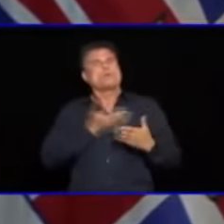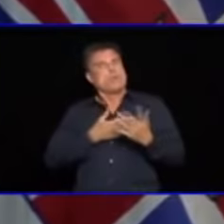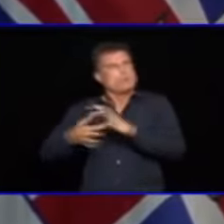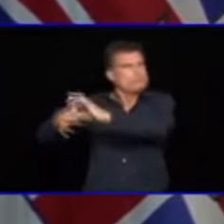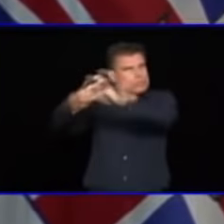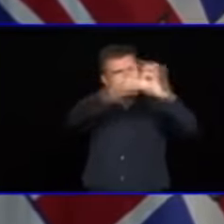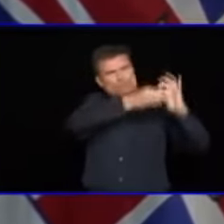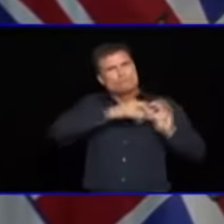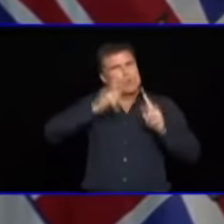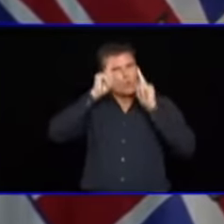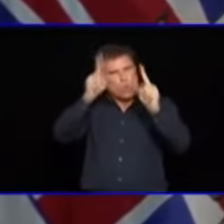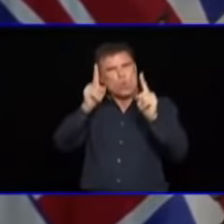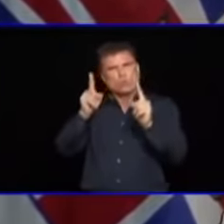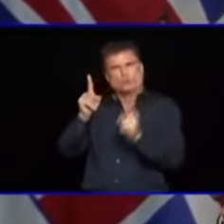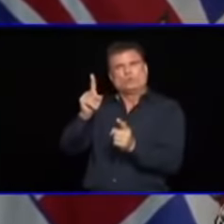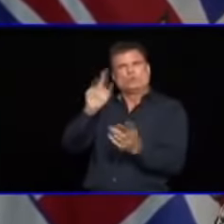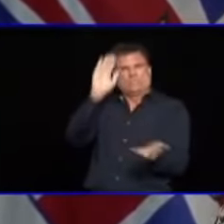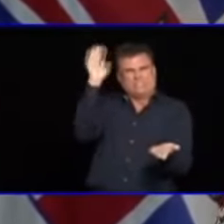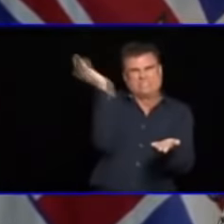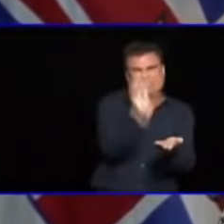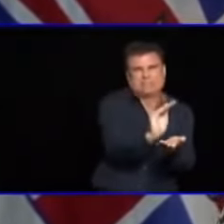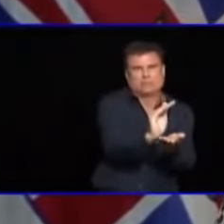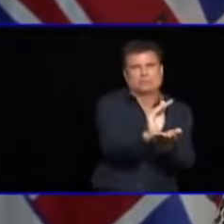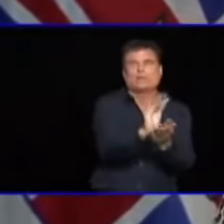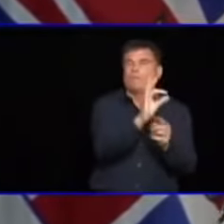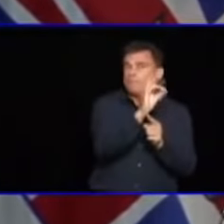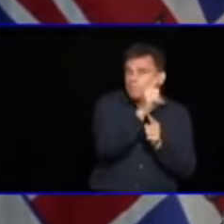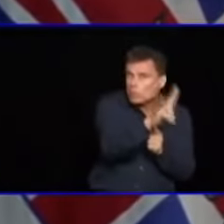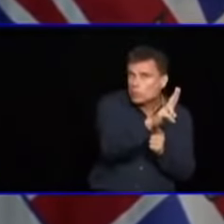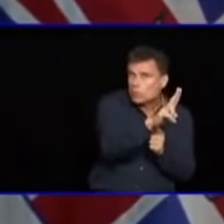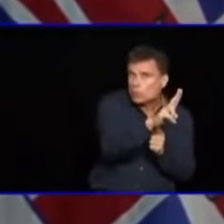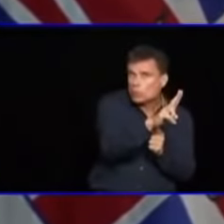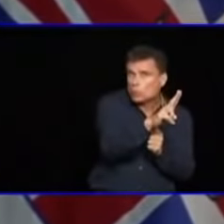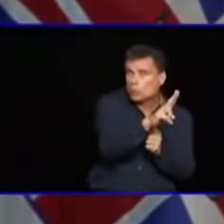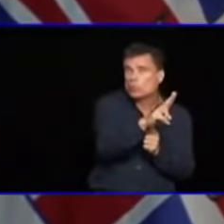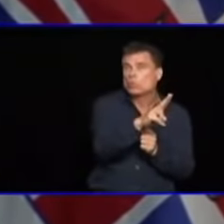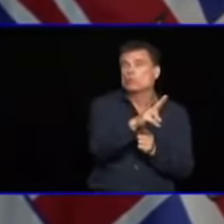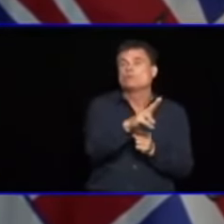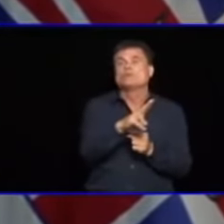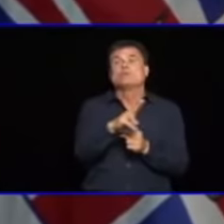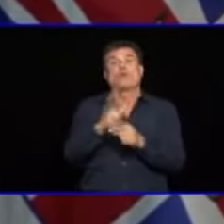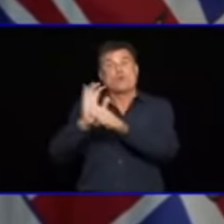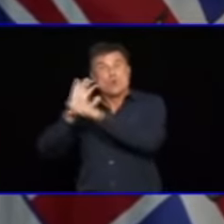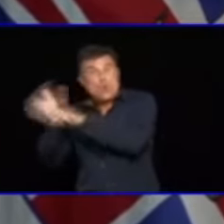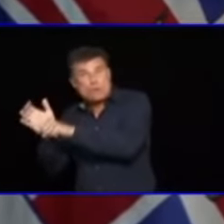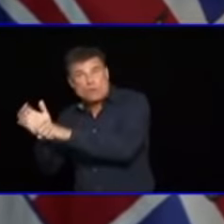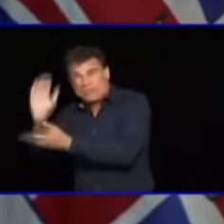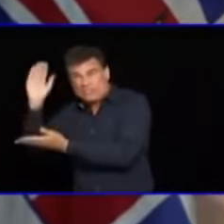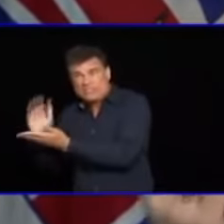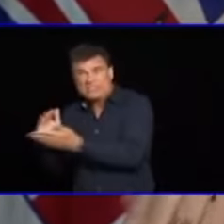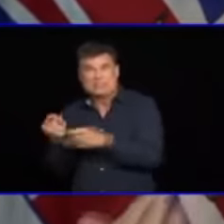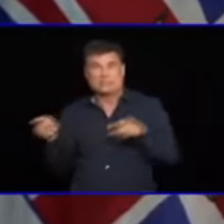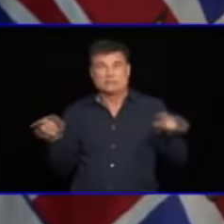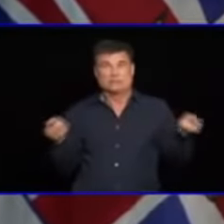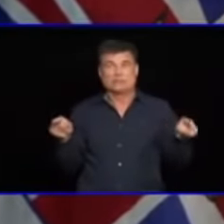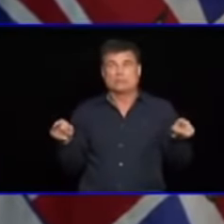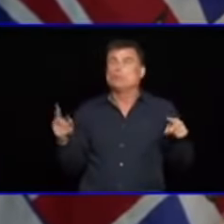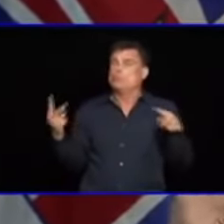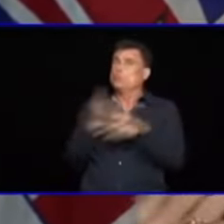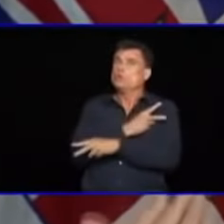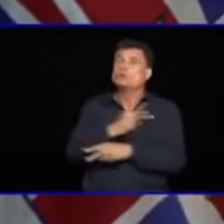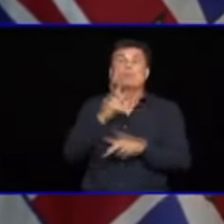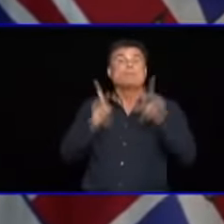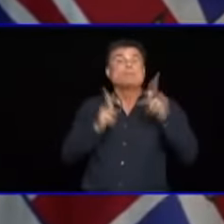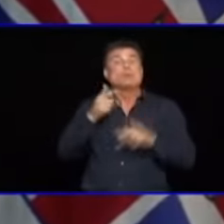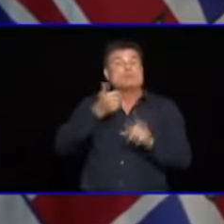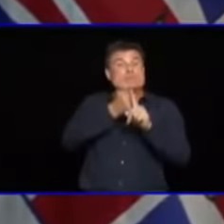our challenge. And we know that influenza also affects those who are more vulnerable to COVID. So we know long-term